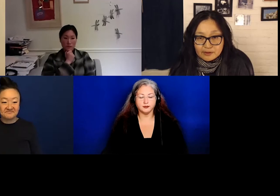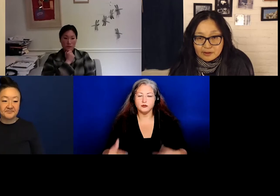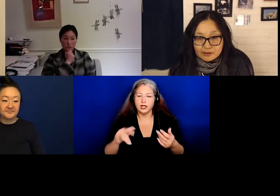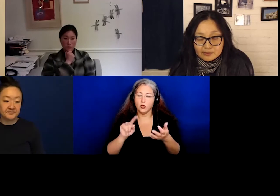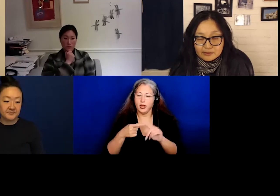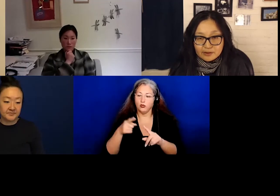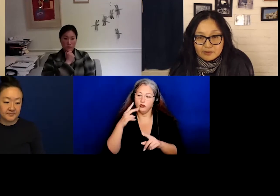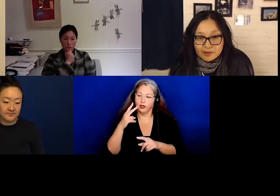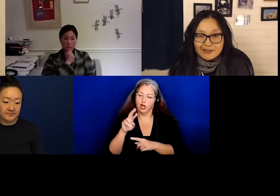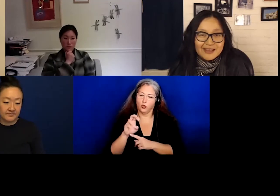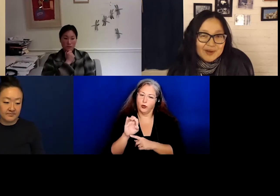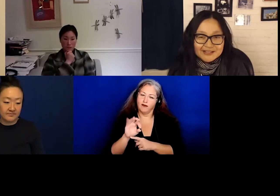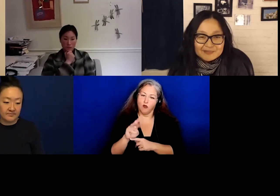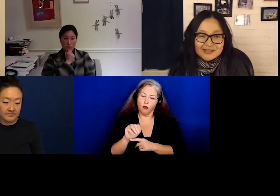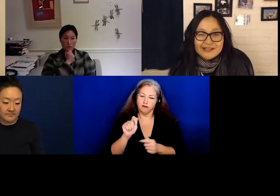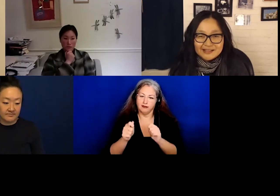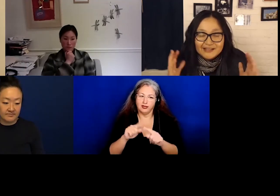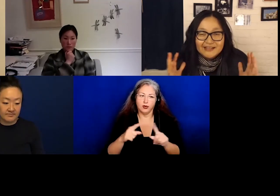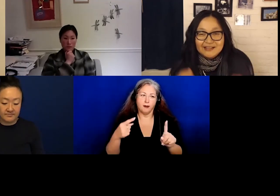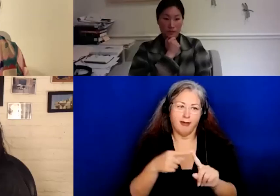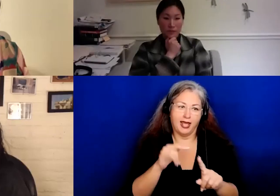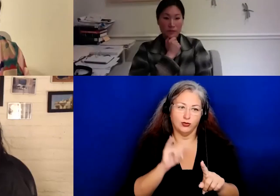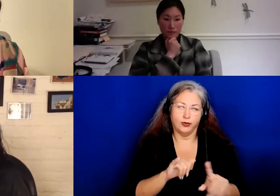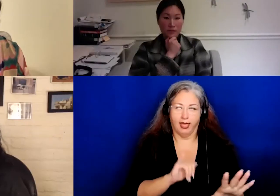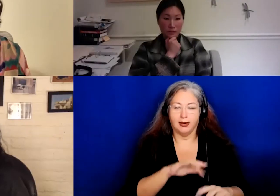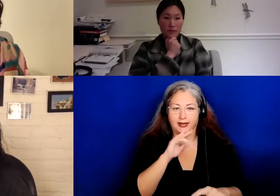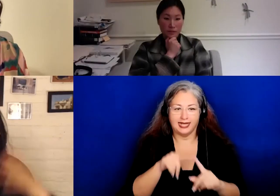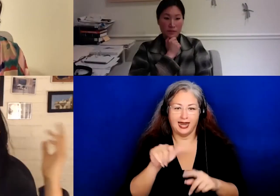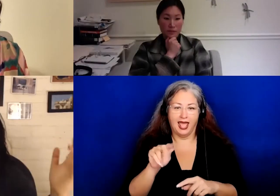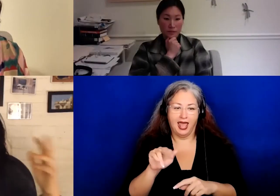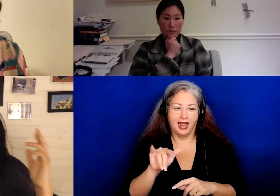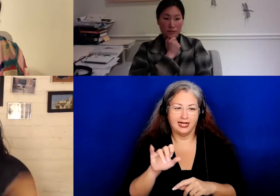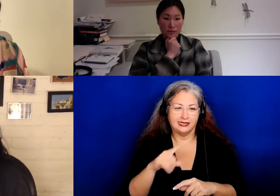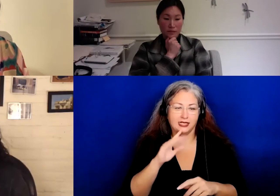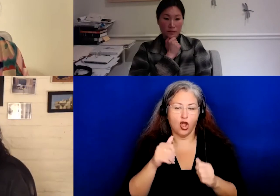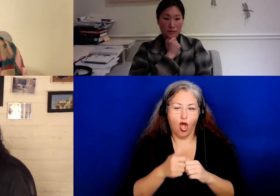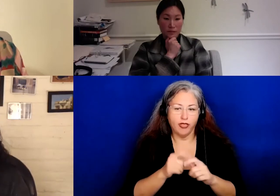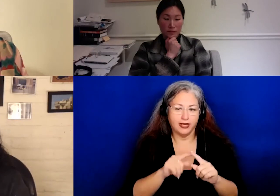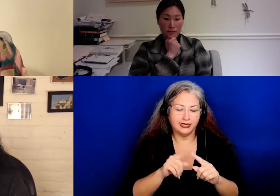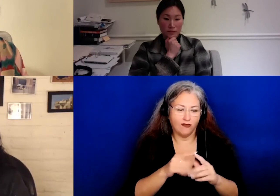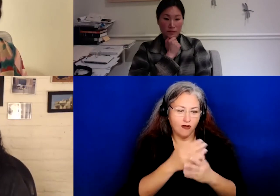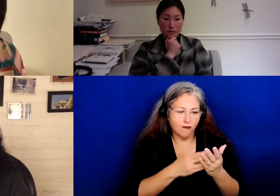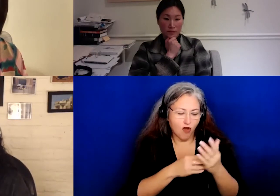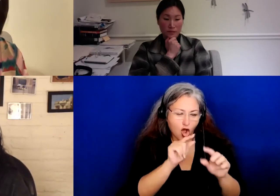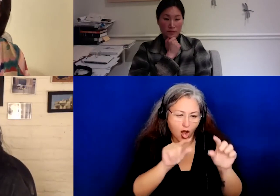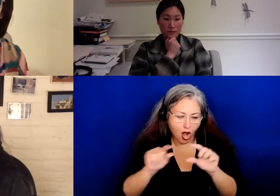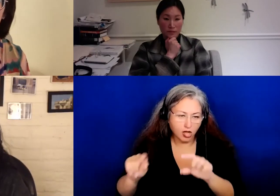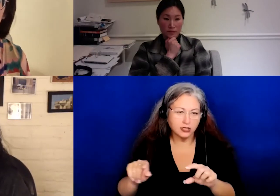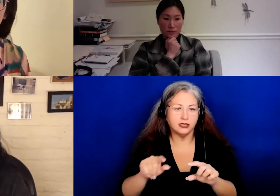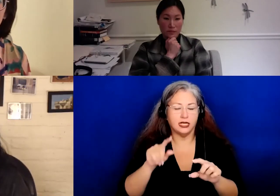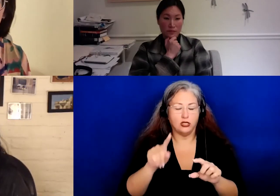in. Again, back to the mess that Anelise described, like all the fragments that